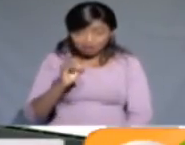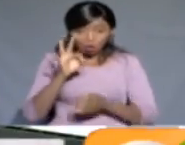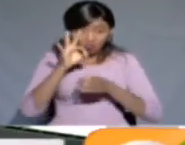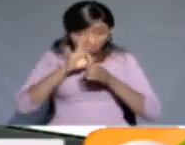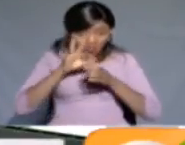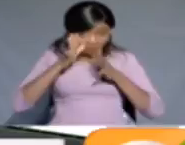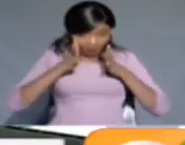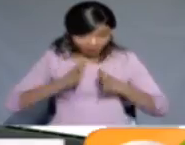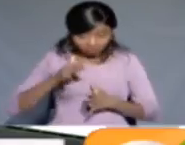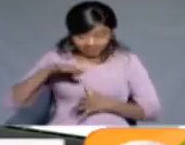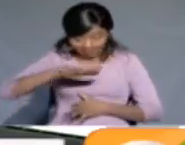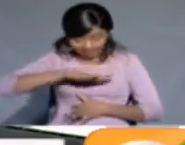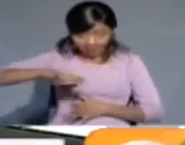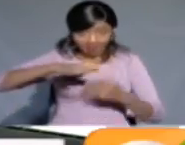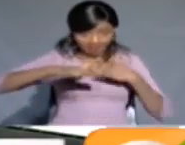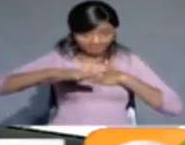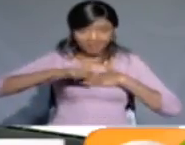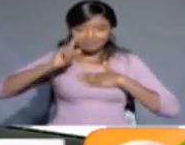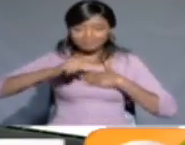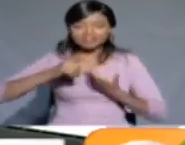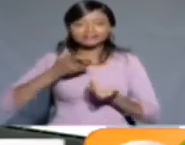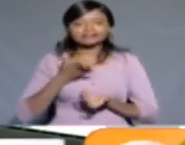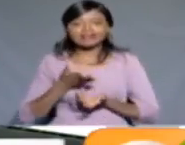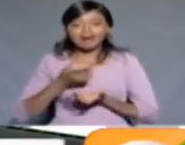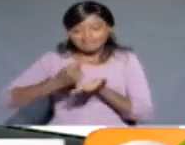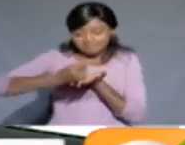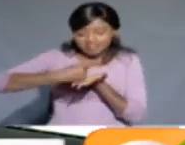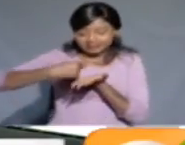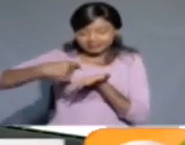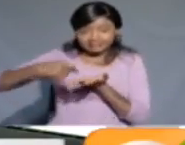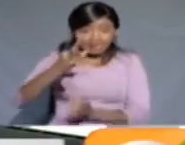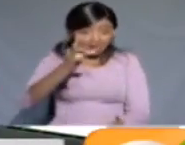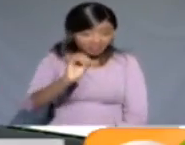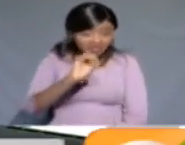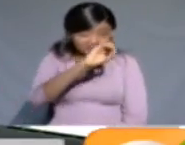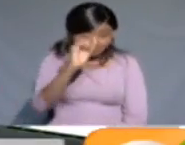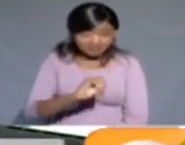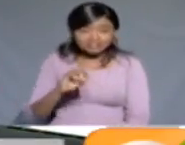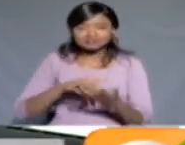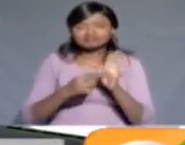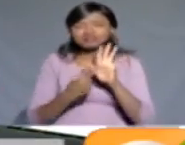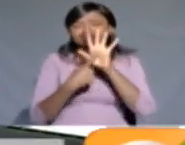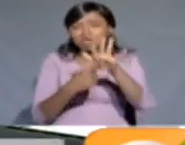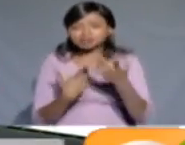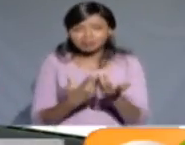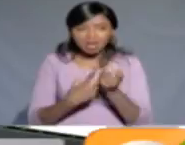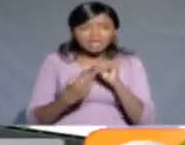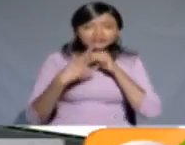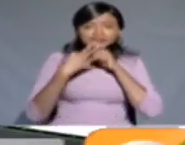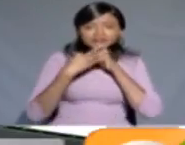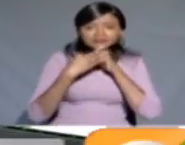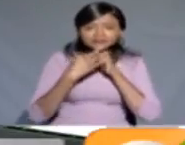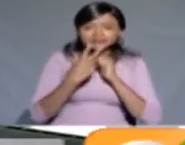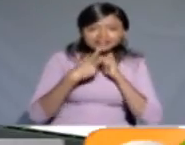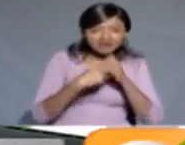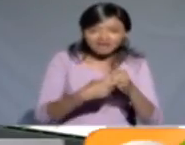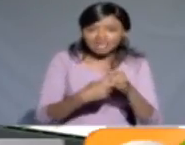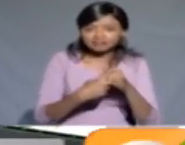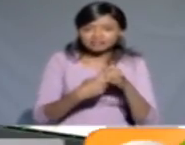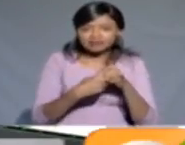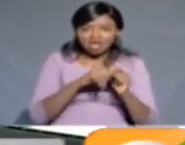voters in the constituency. So if, for instance, your constituency has 700,000 voters, you'll need the signatures of at least